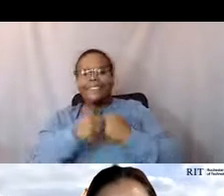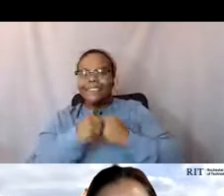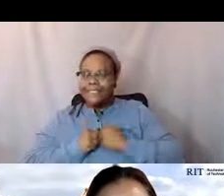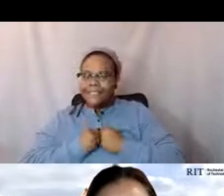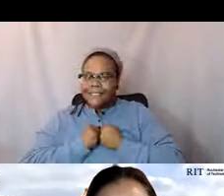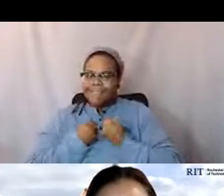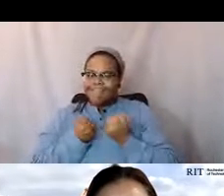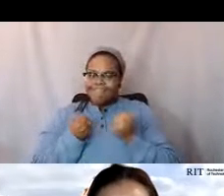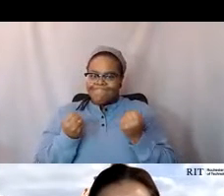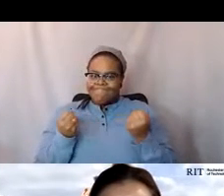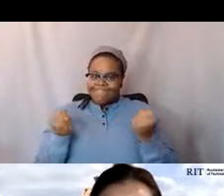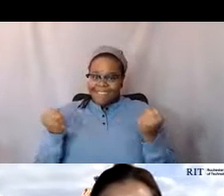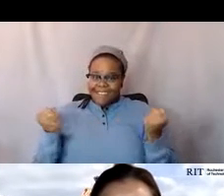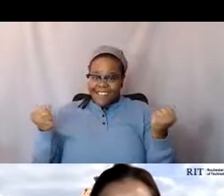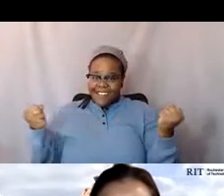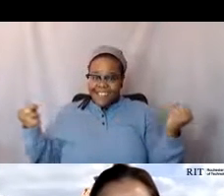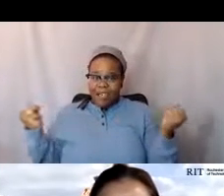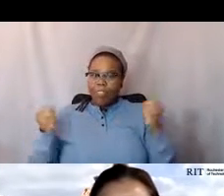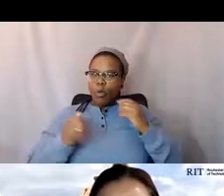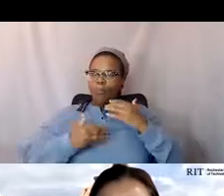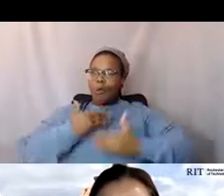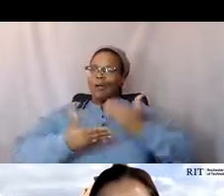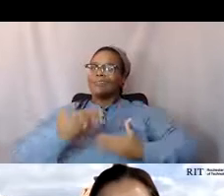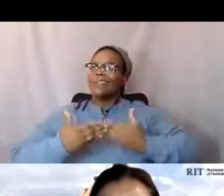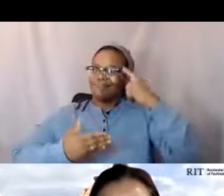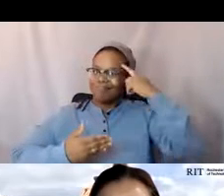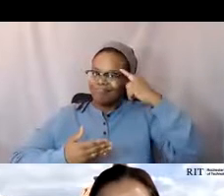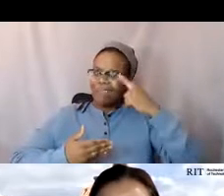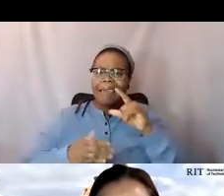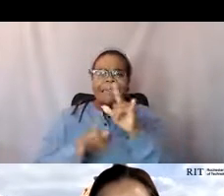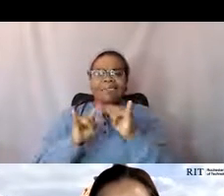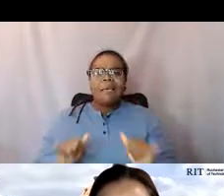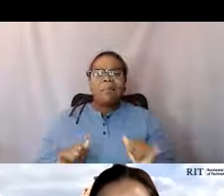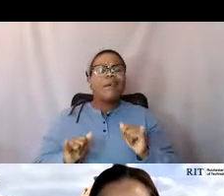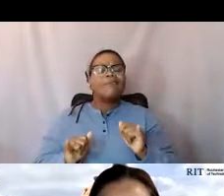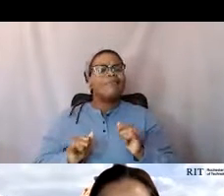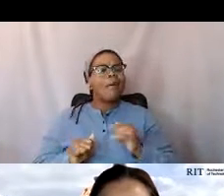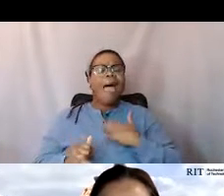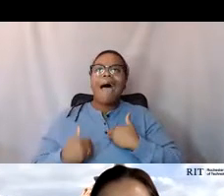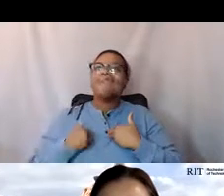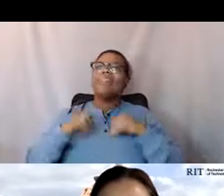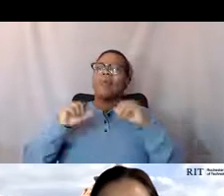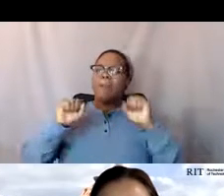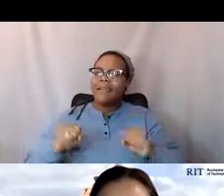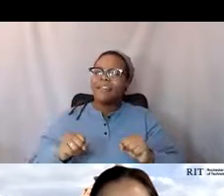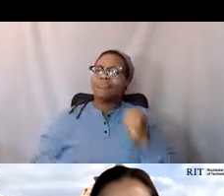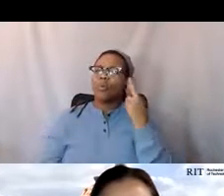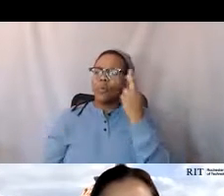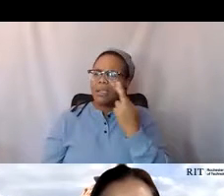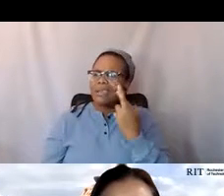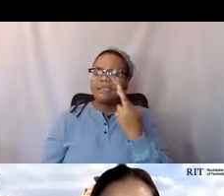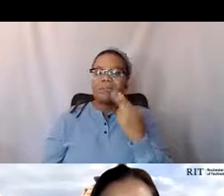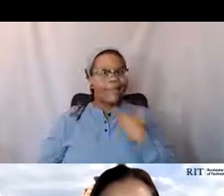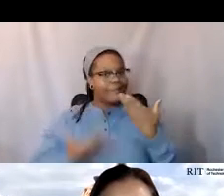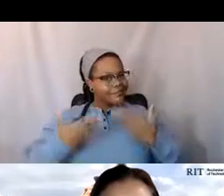of my conditioning. And at the same time, have the ability to realize that as a human